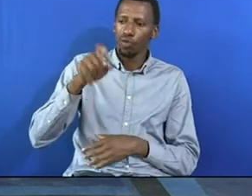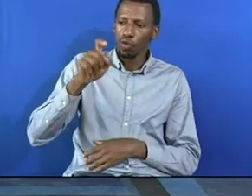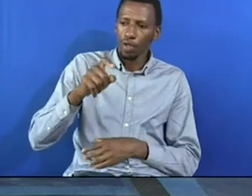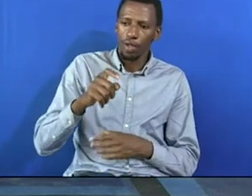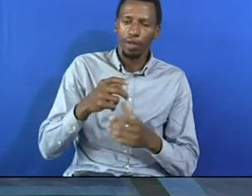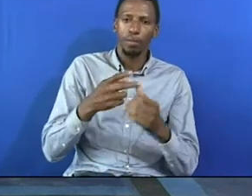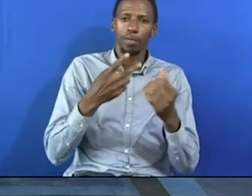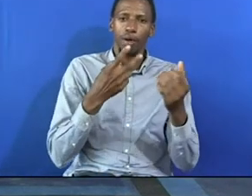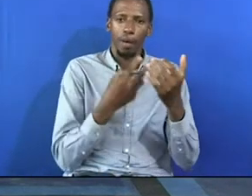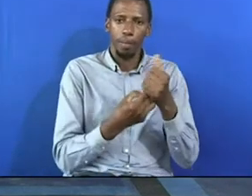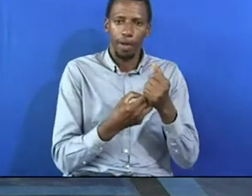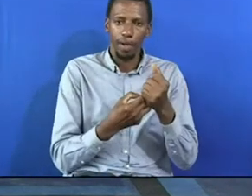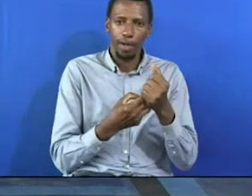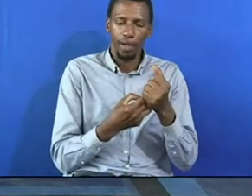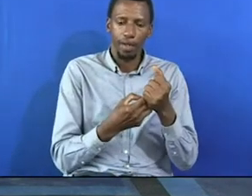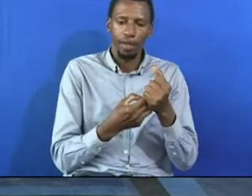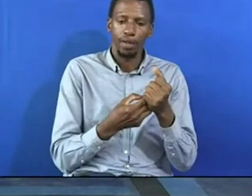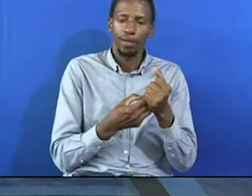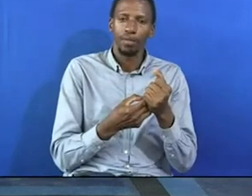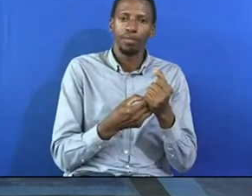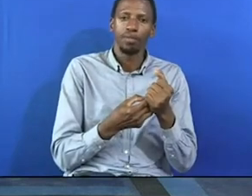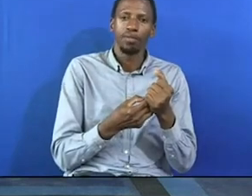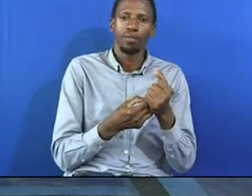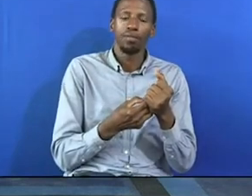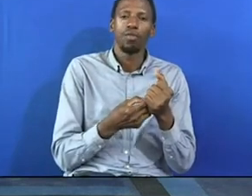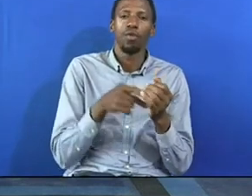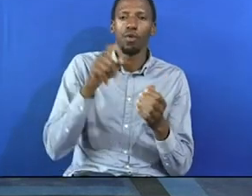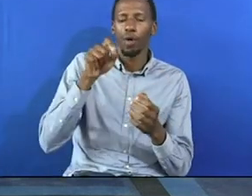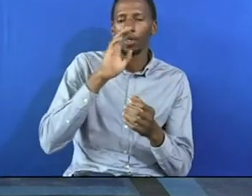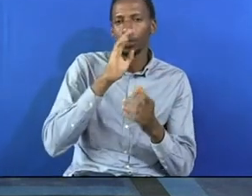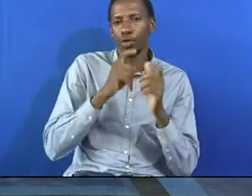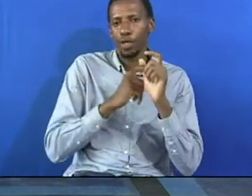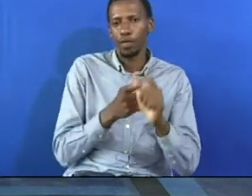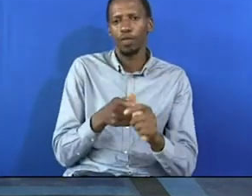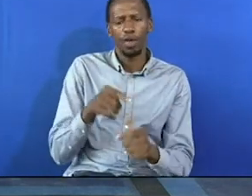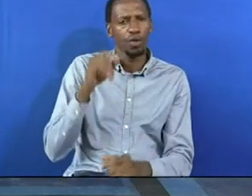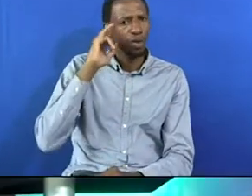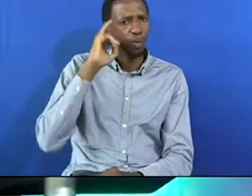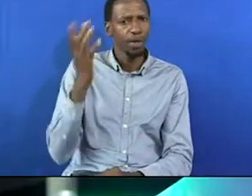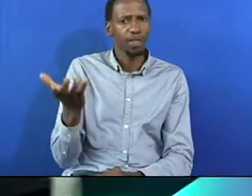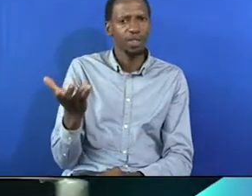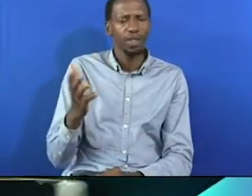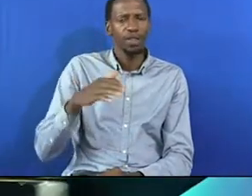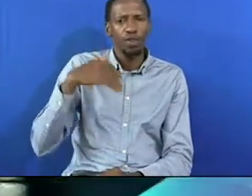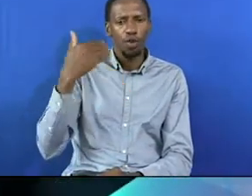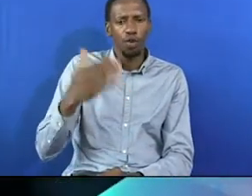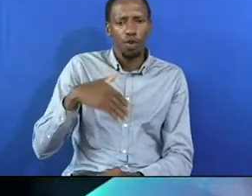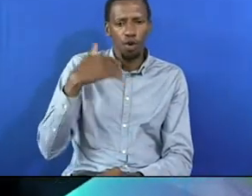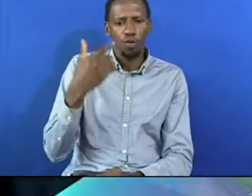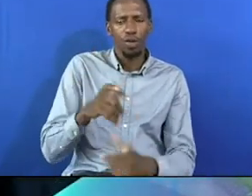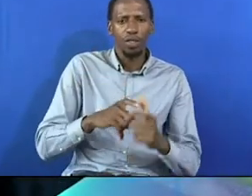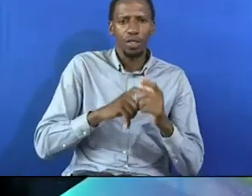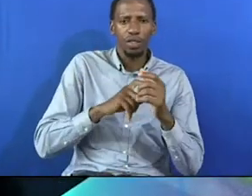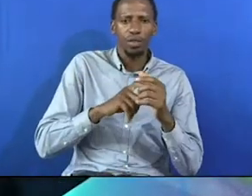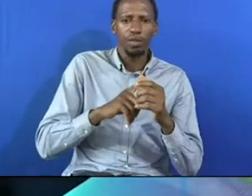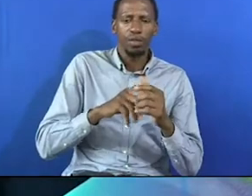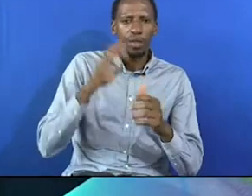gifted. Can you imagine that every day you are being reminded to get a partner, you need to be